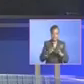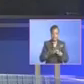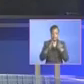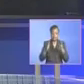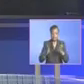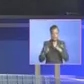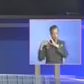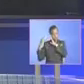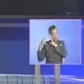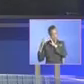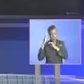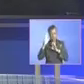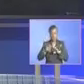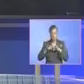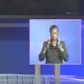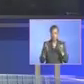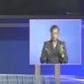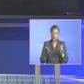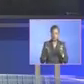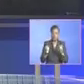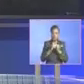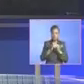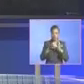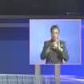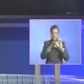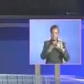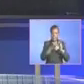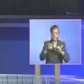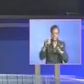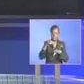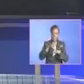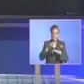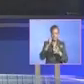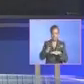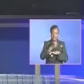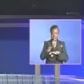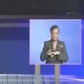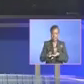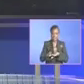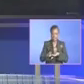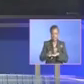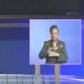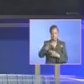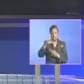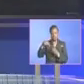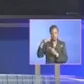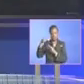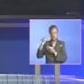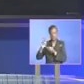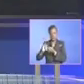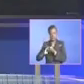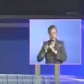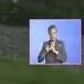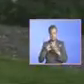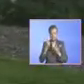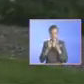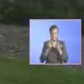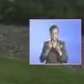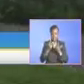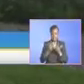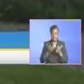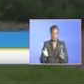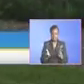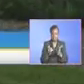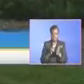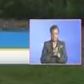hotel chains at the site. And as Carla Palmer tells us tonight, the tourism minister is anticipating this boost in the economy. Tourism Minister